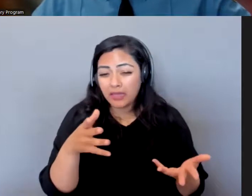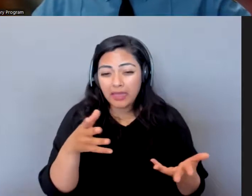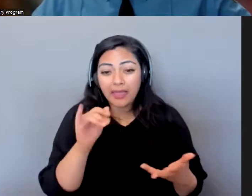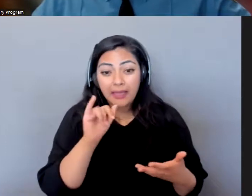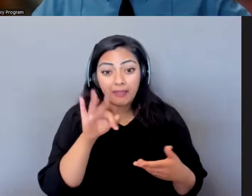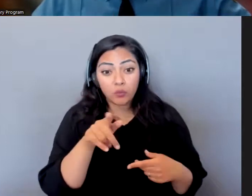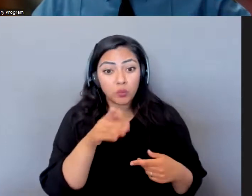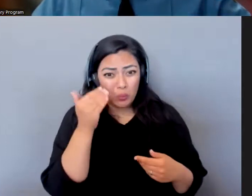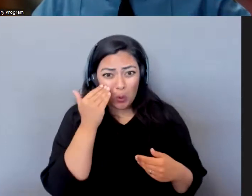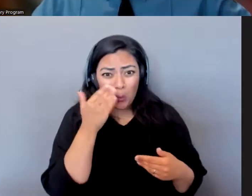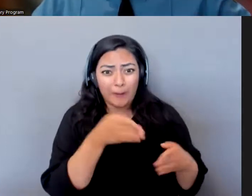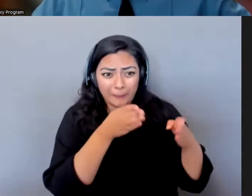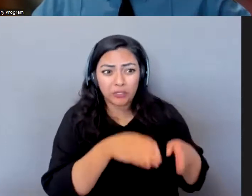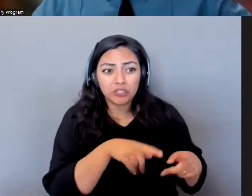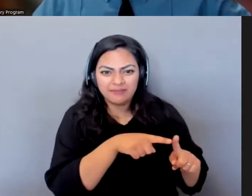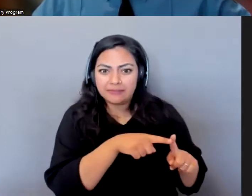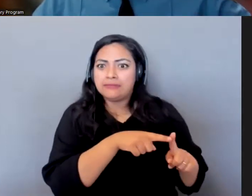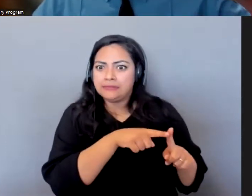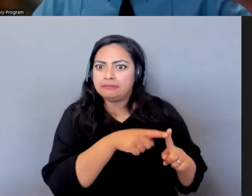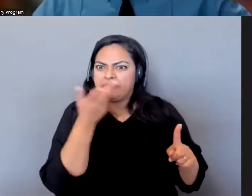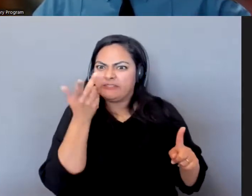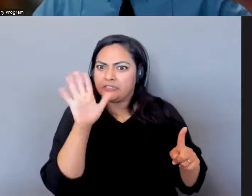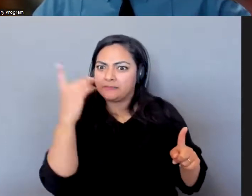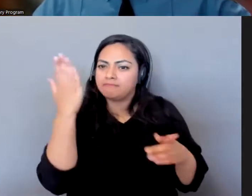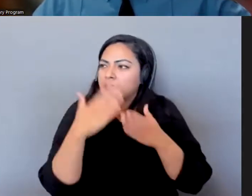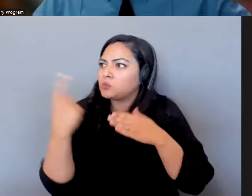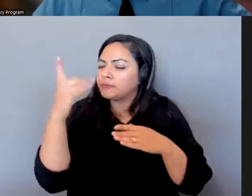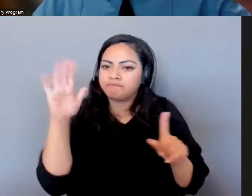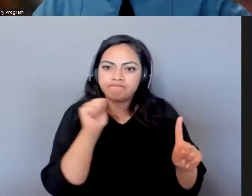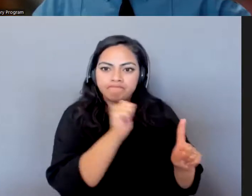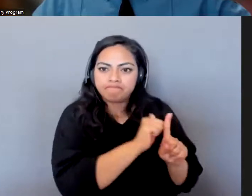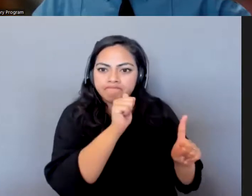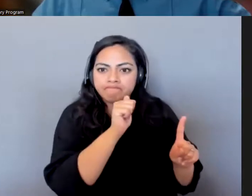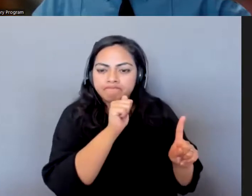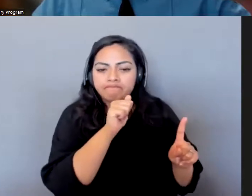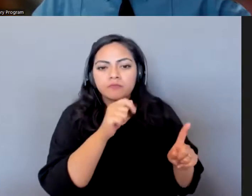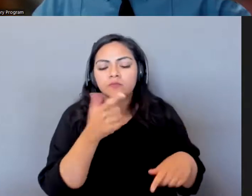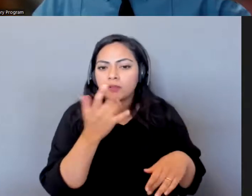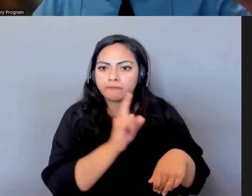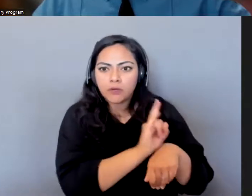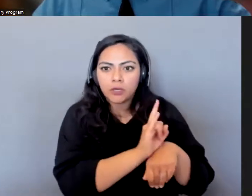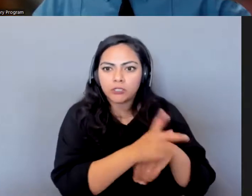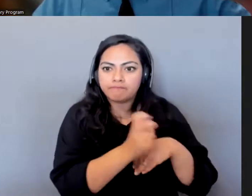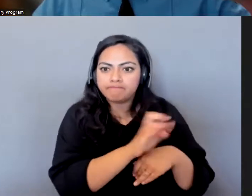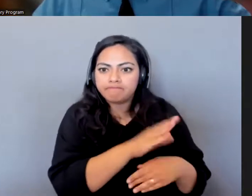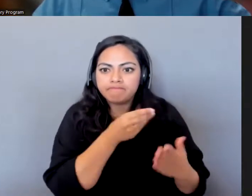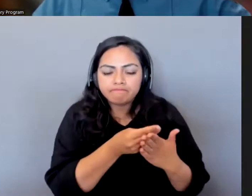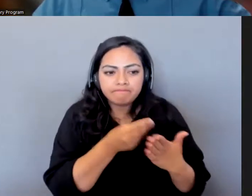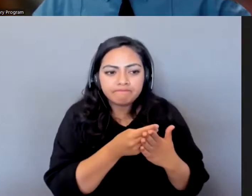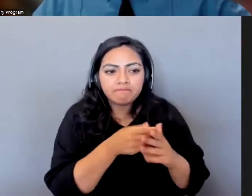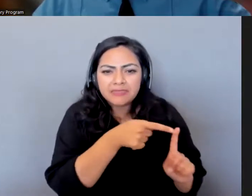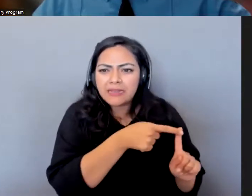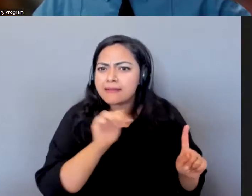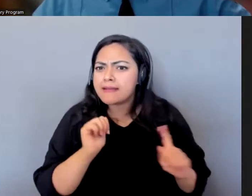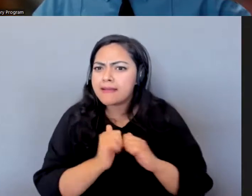fraud, of how to support that individual. I don't know if you have any sort of recommendations in regards to that, because I know that in the past I've